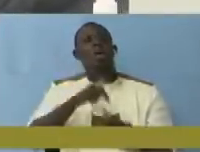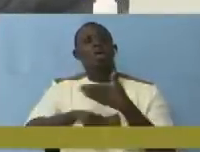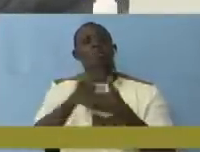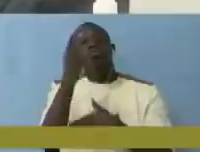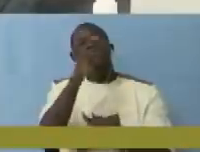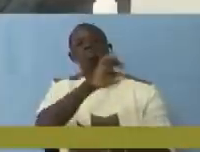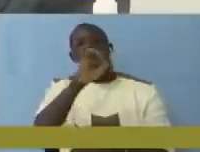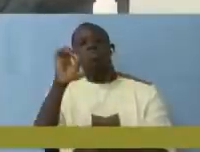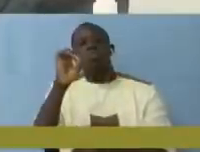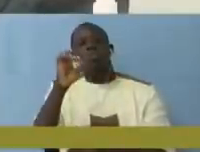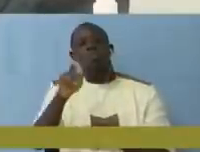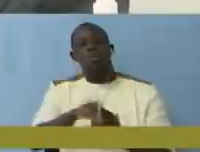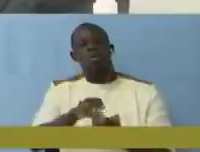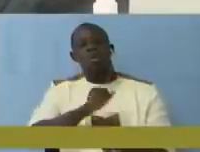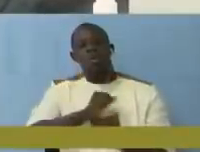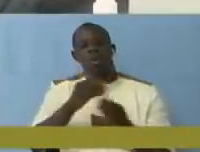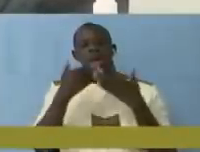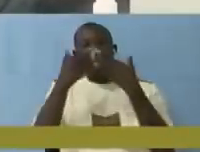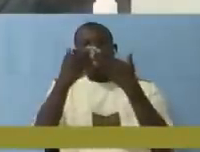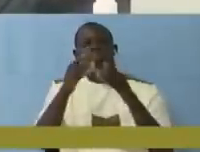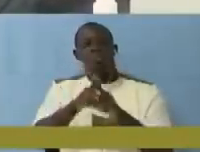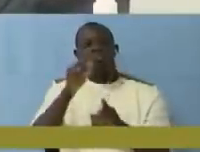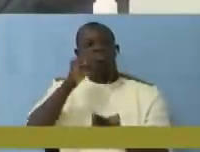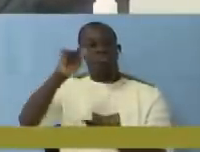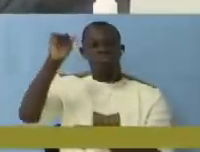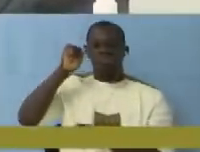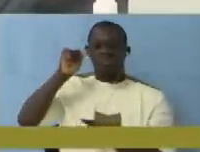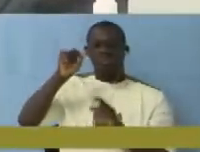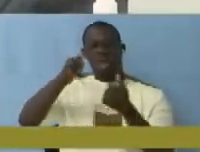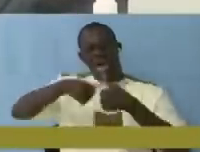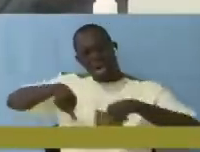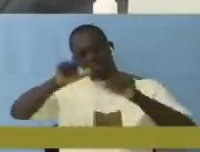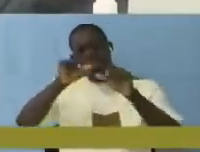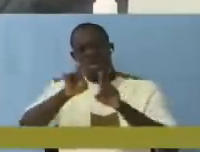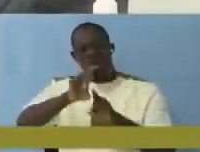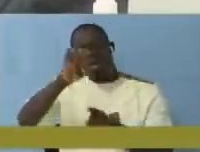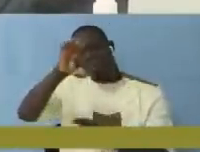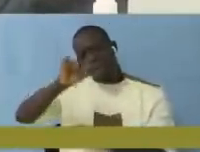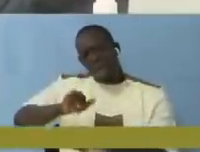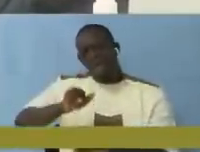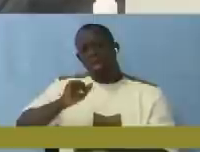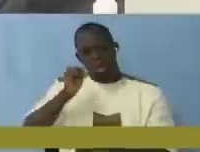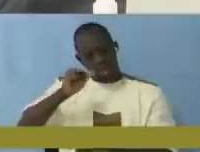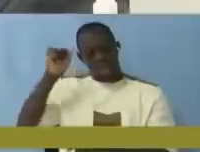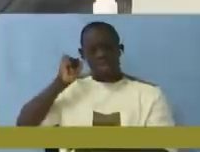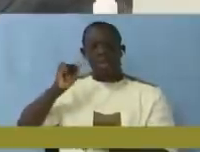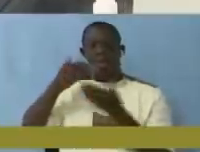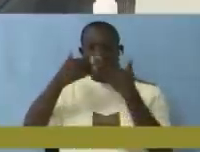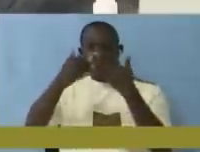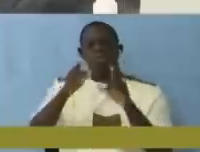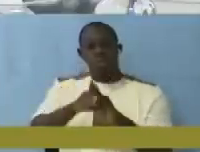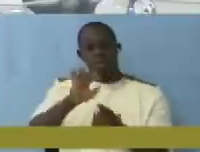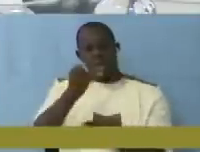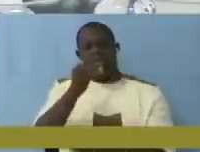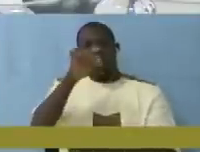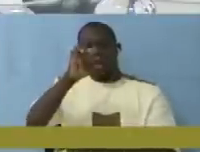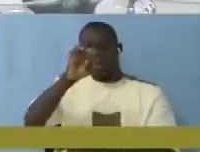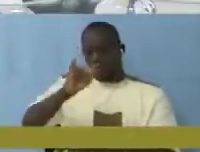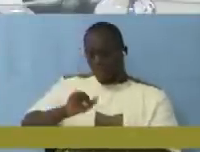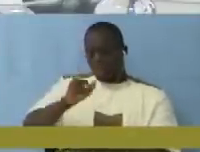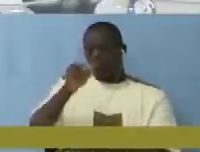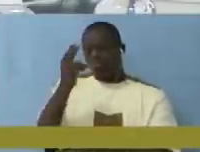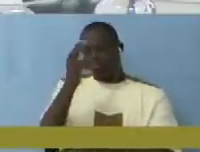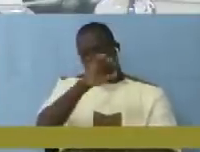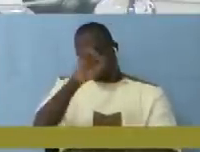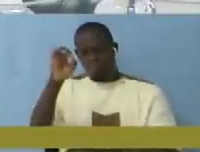2000 yesterday you said I don't know May. Yesterday you told me. Sere kunu ya fanye ko May 2000, yes. You said so.